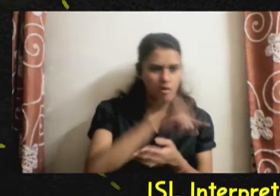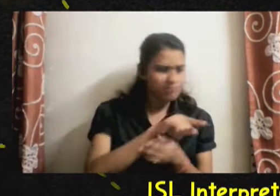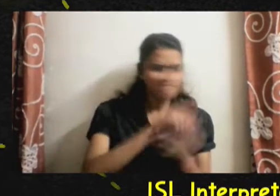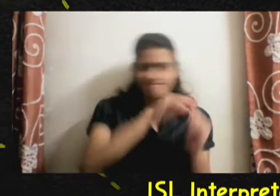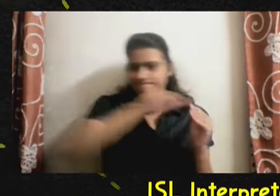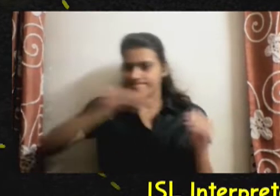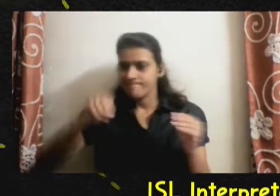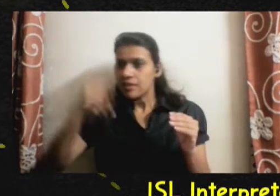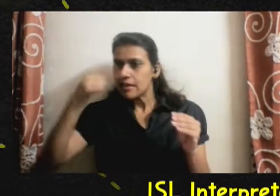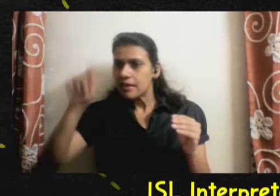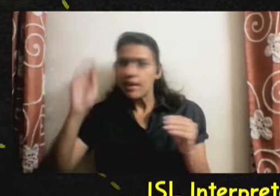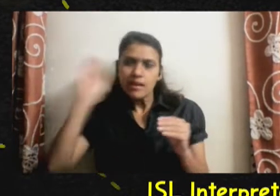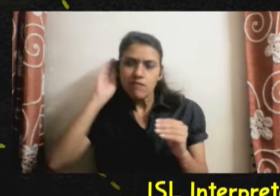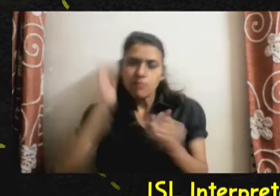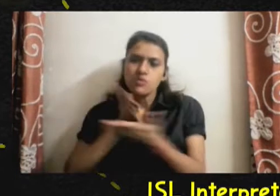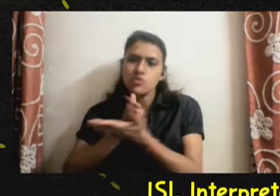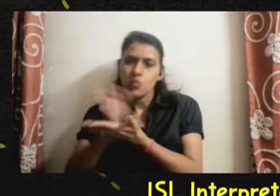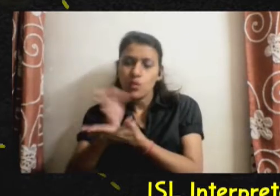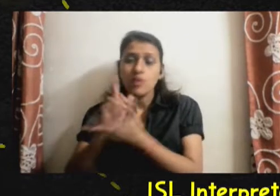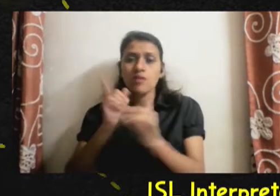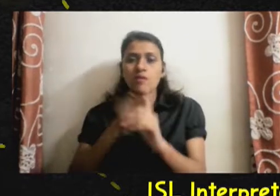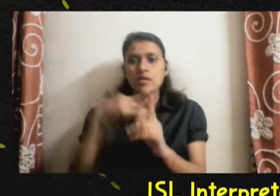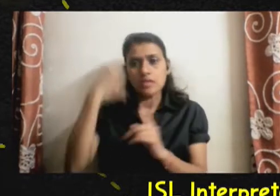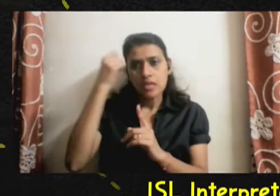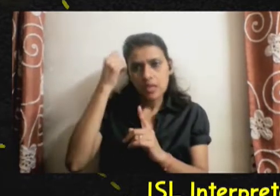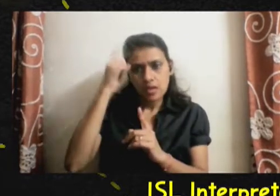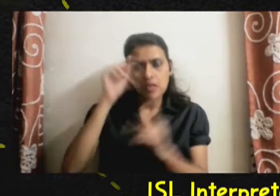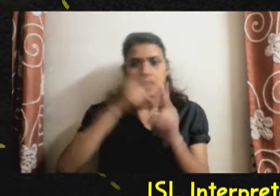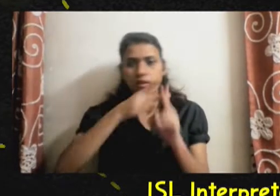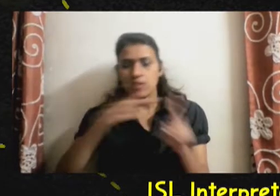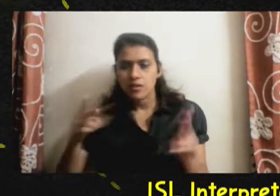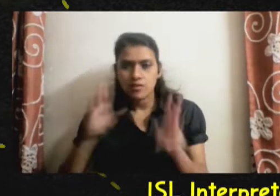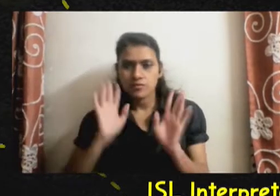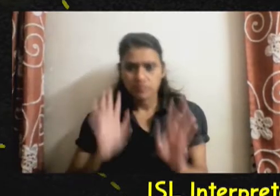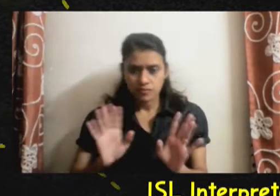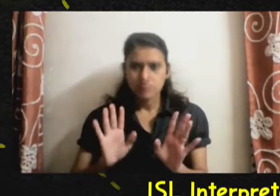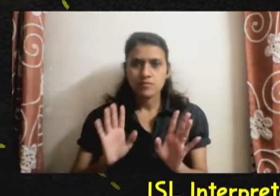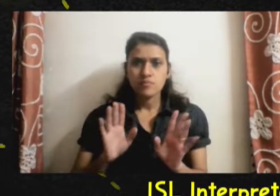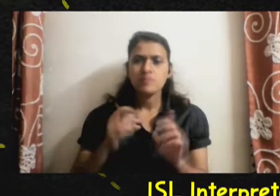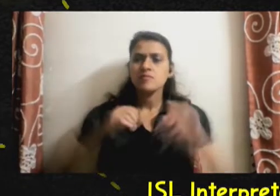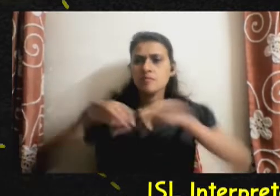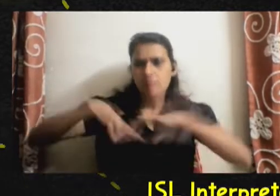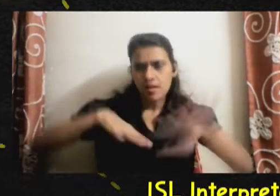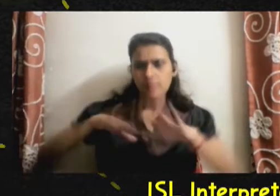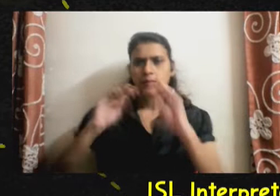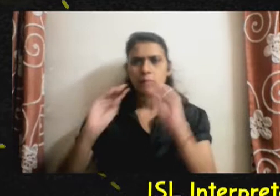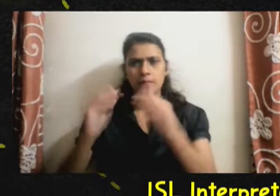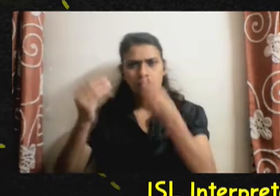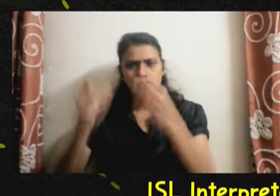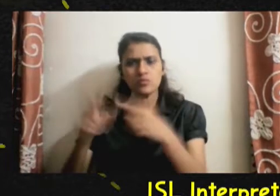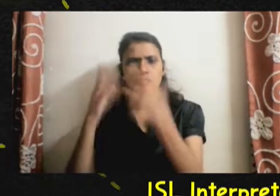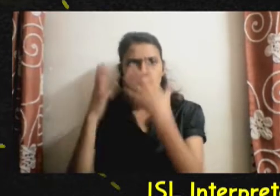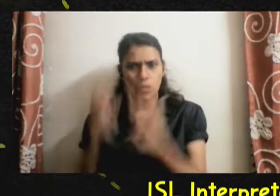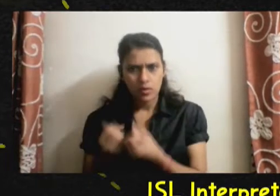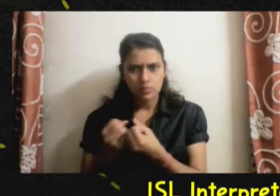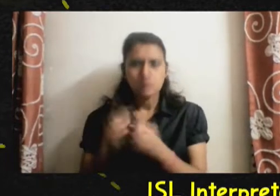that, is it the marketing they have to do better? Is it the top 5 searches where certain numbers or services are accessible? So that's kind of